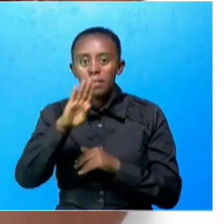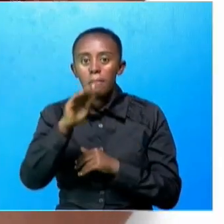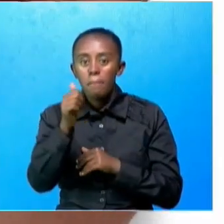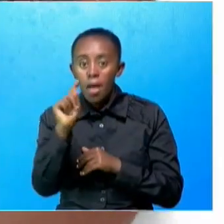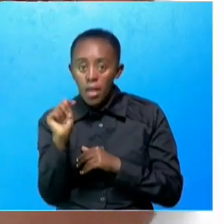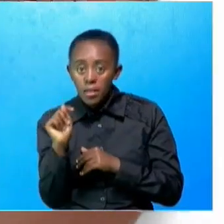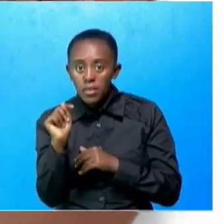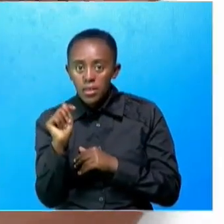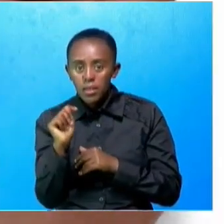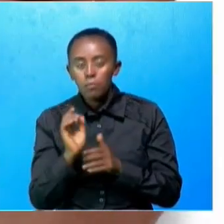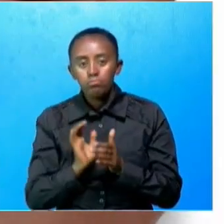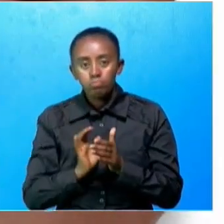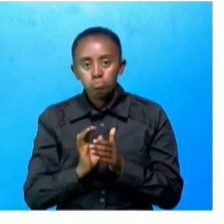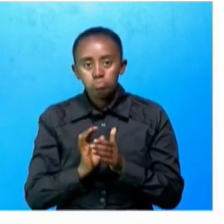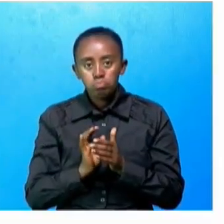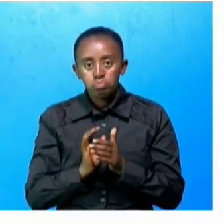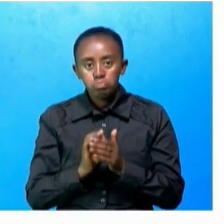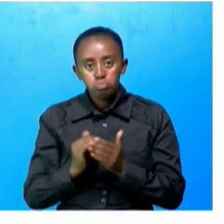give birth.